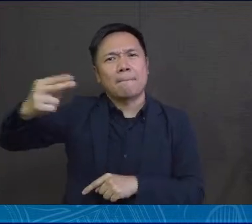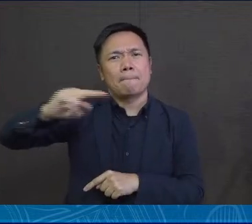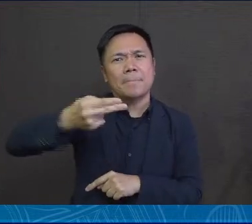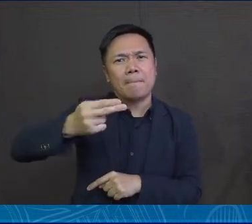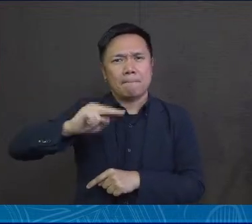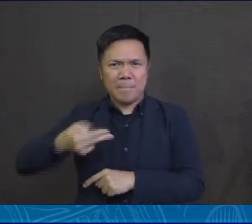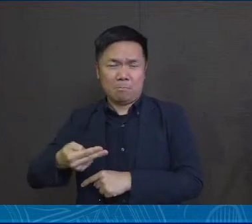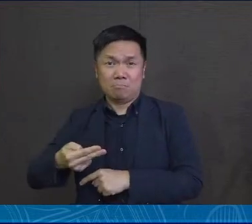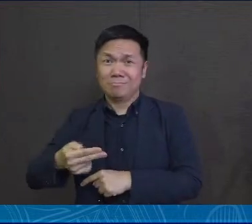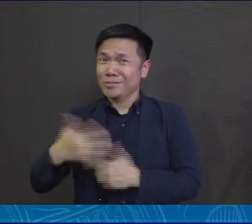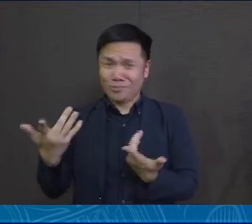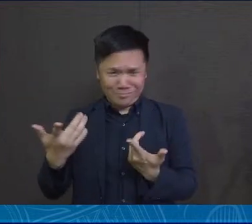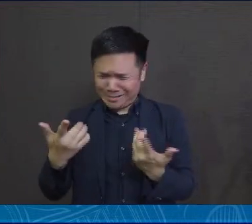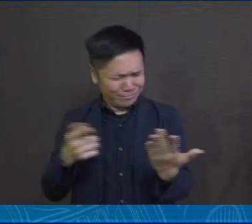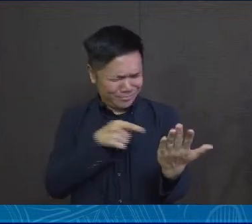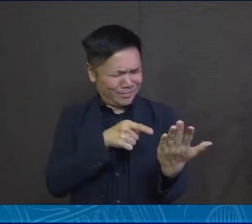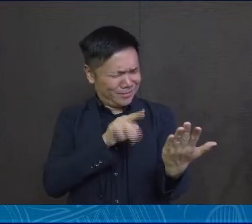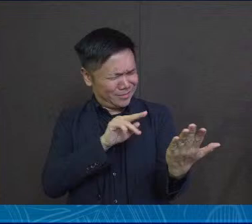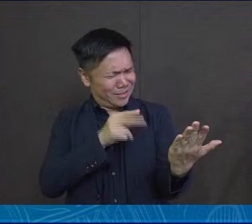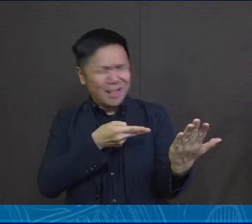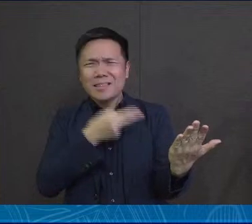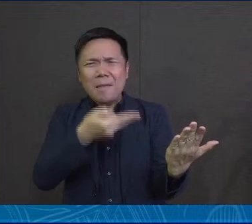the obstacles. So